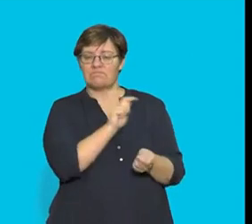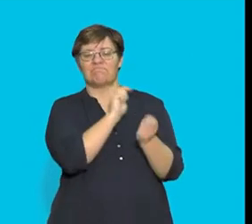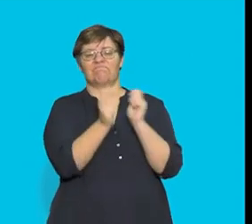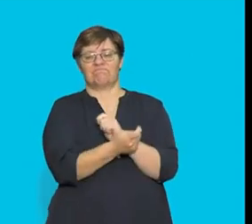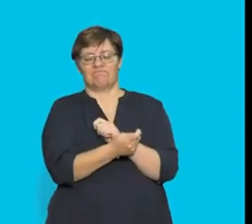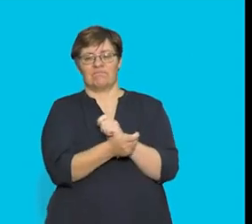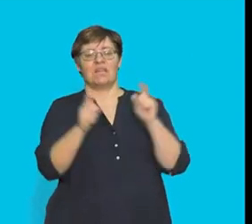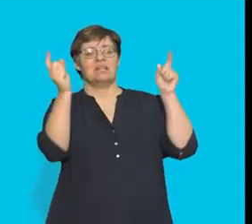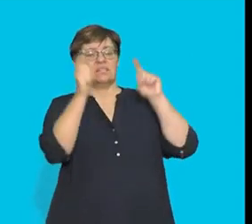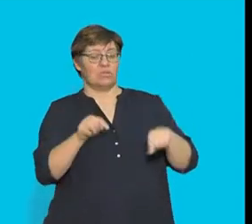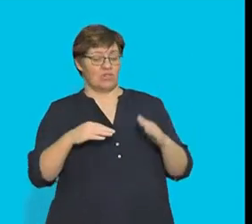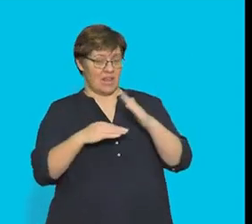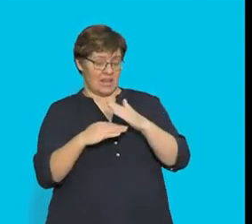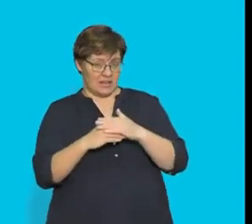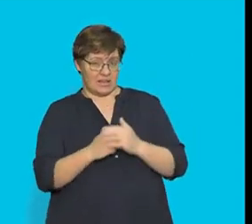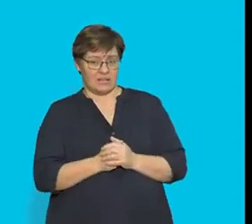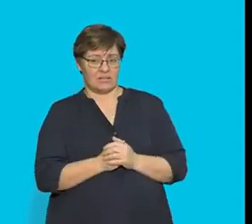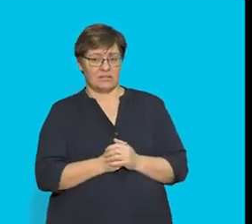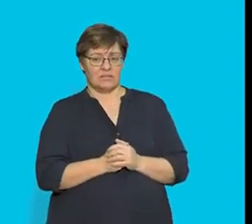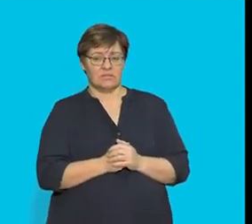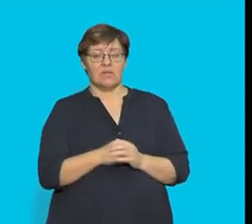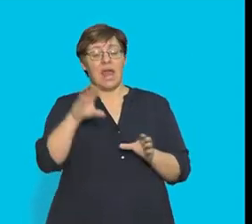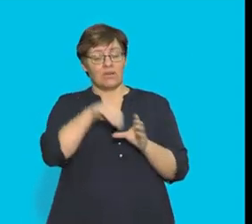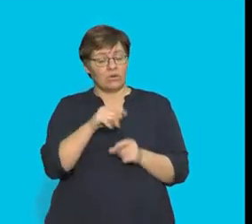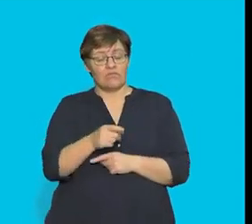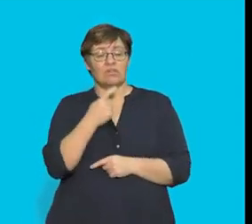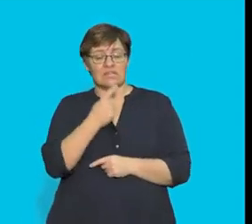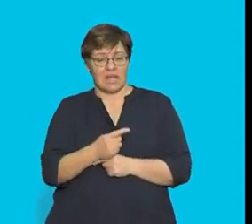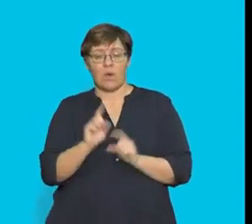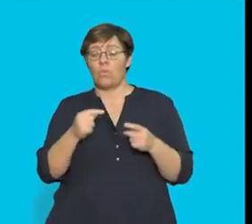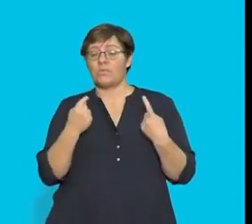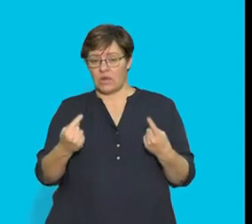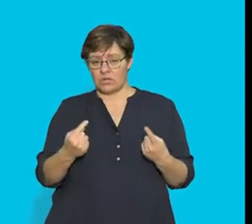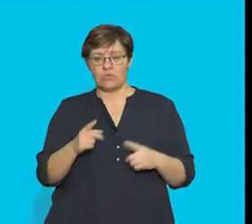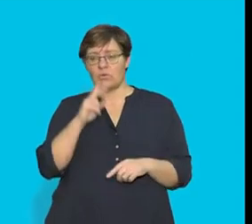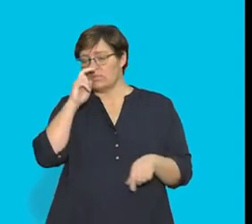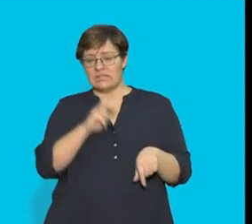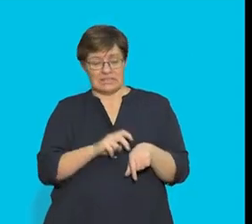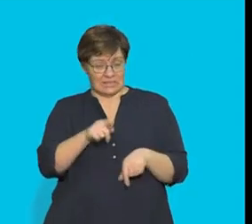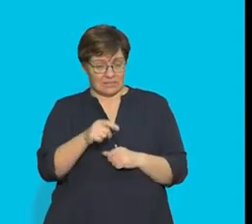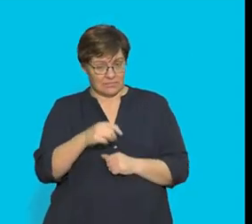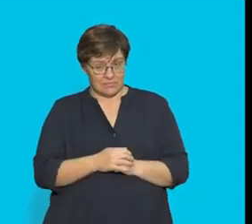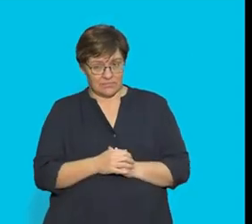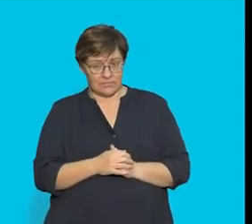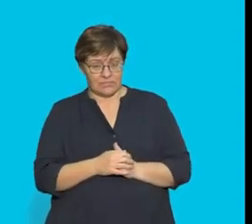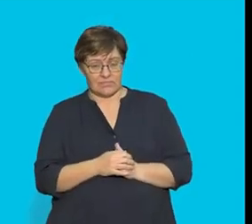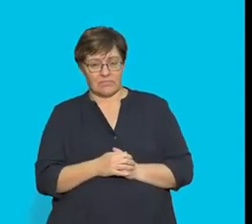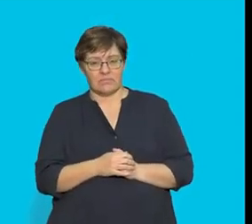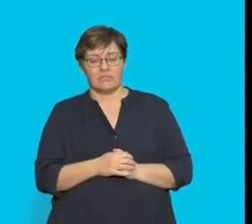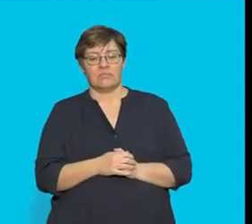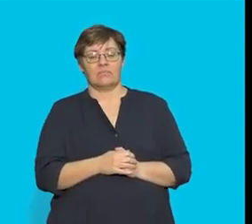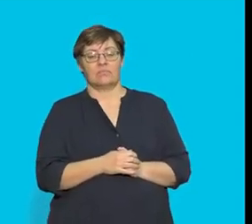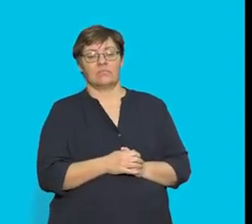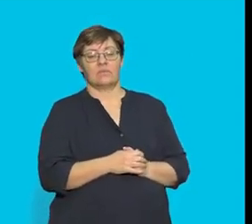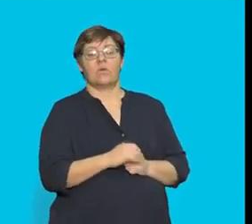would have had to convert it to a special angle. So I'm going to include this step, but if it says without a calculator, you do not need to use this step. But